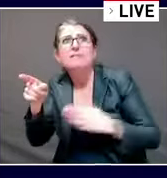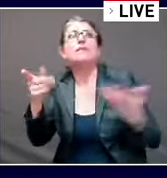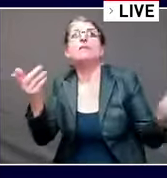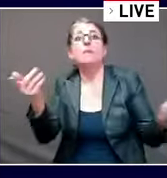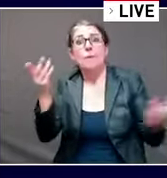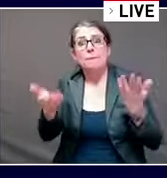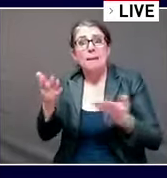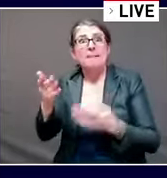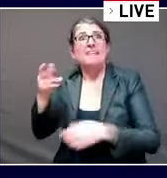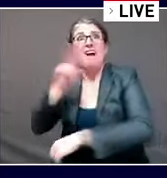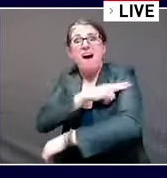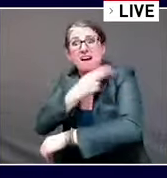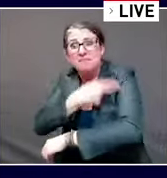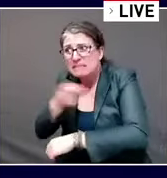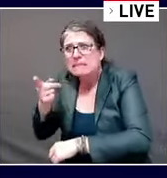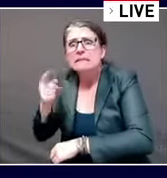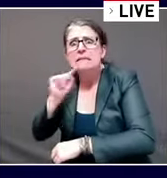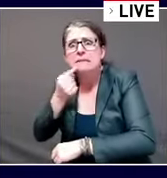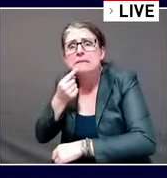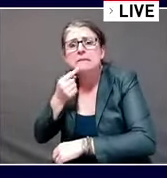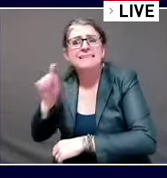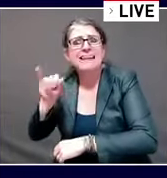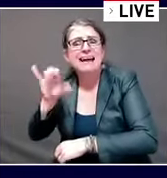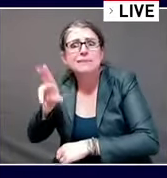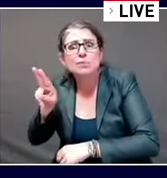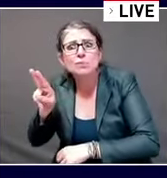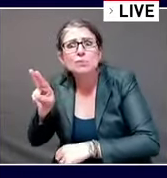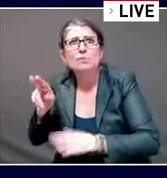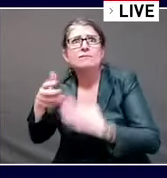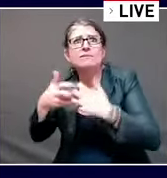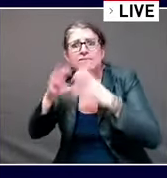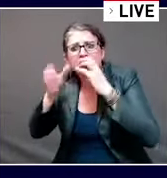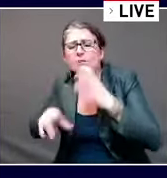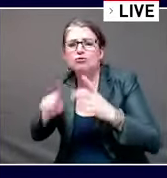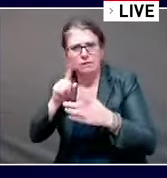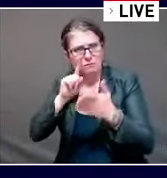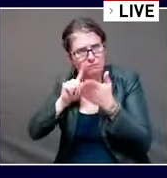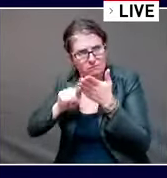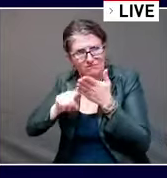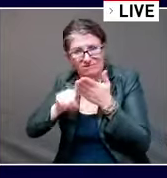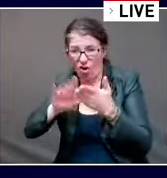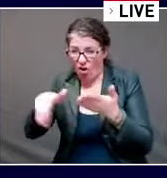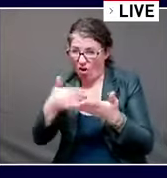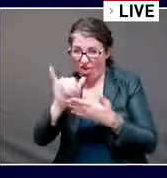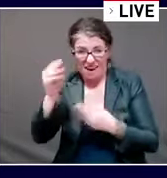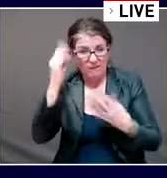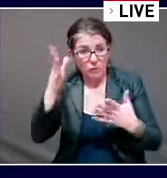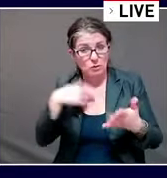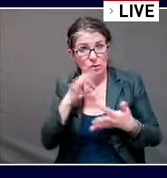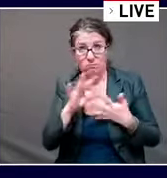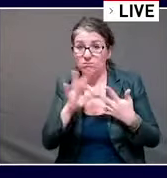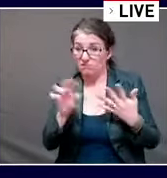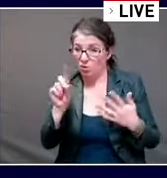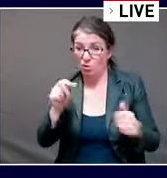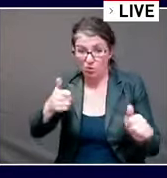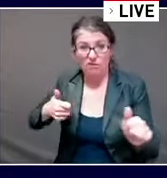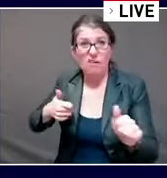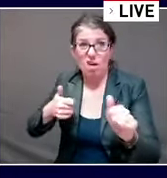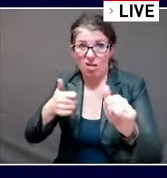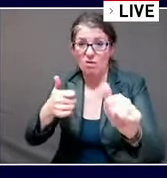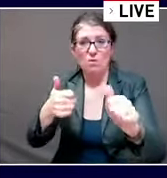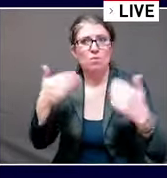talked about that in a while, but as all of these numbers are ticking upwards, I would just ask us to keep in mind